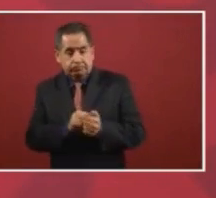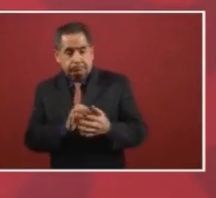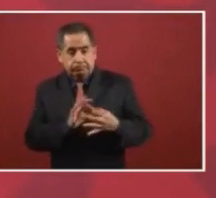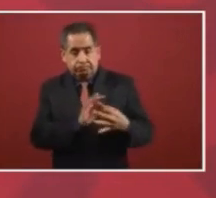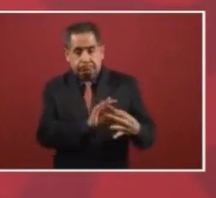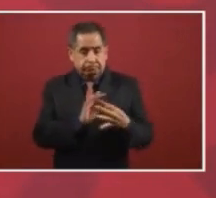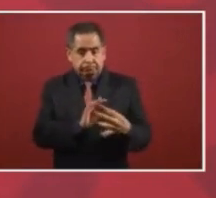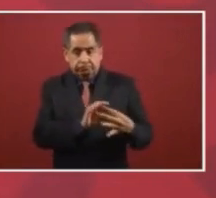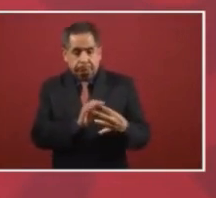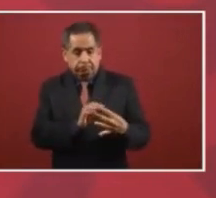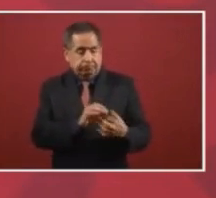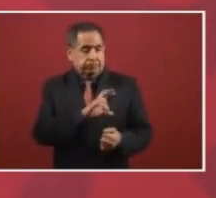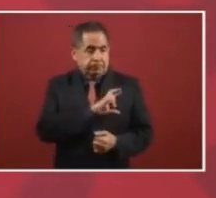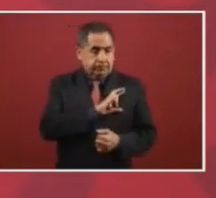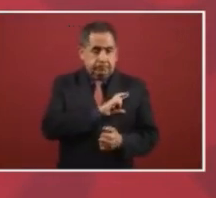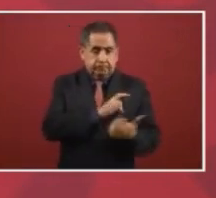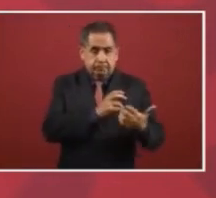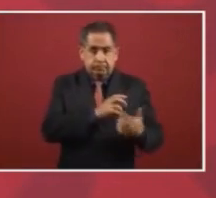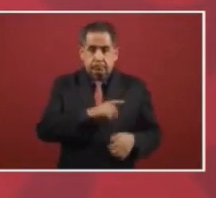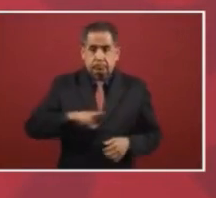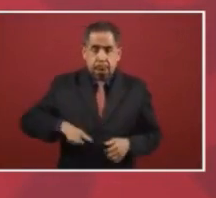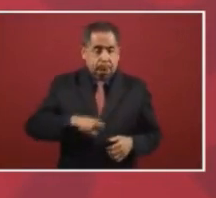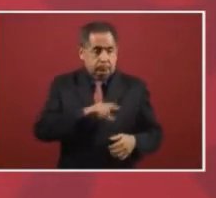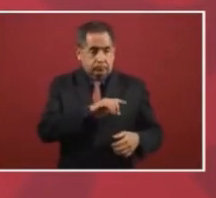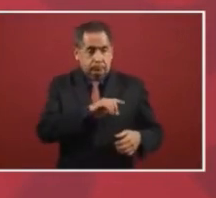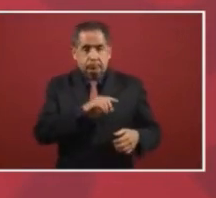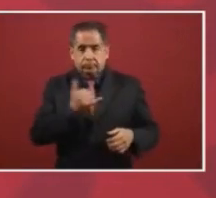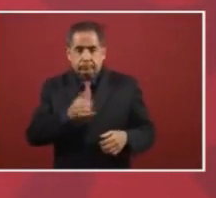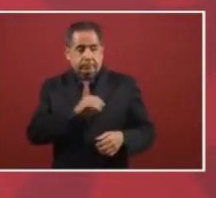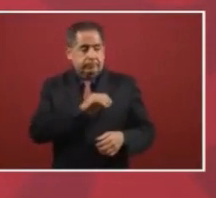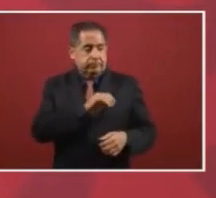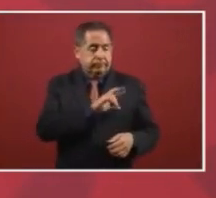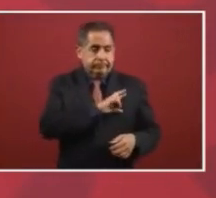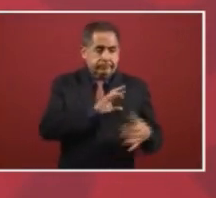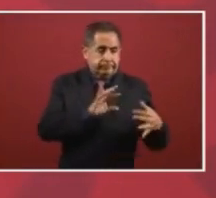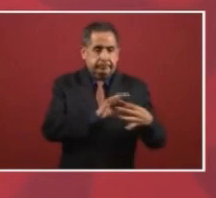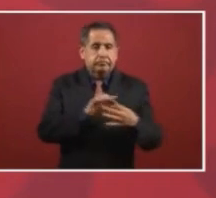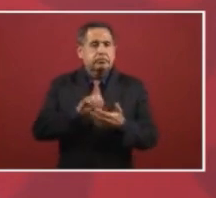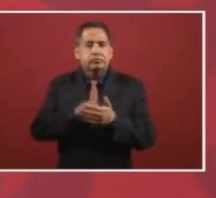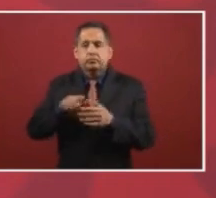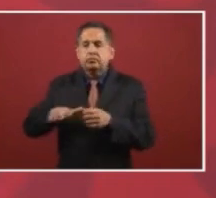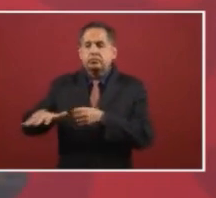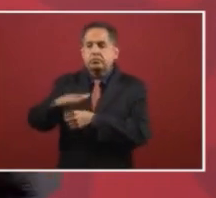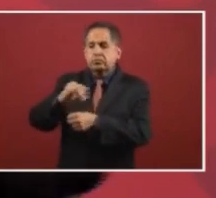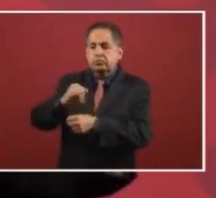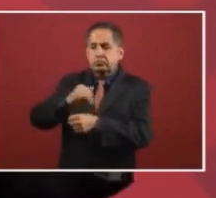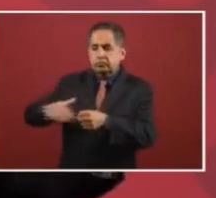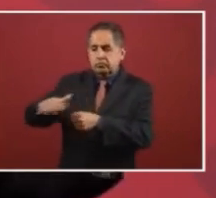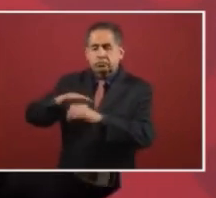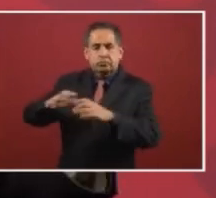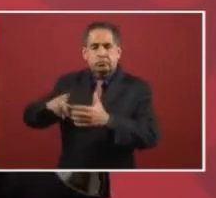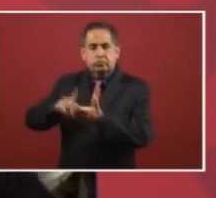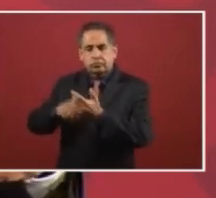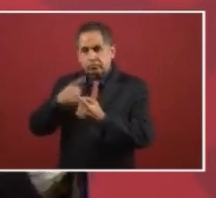Because we're working in association with the private sector. In the case of the Istmo,